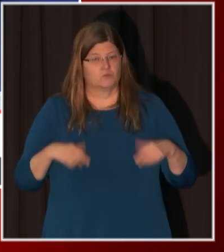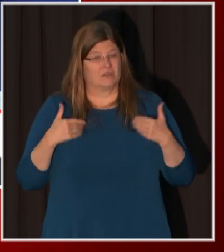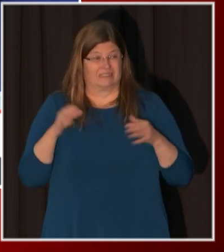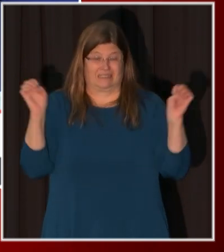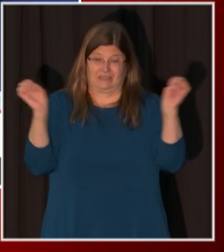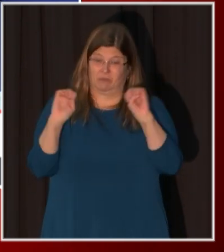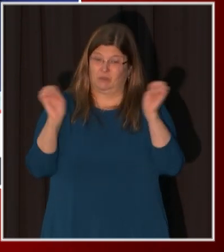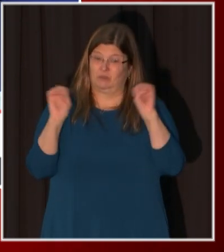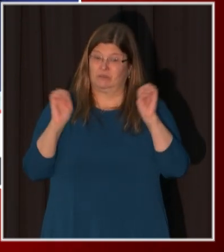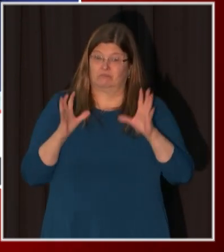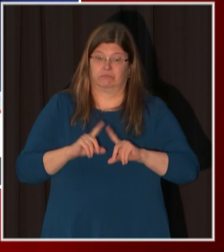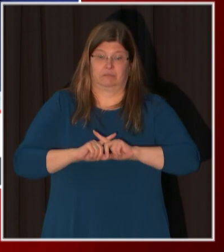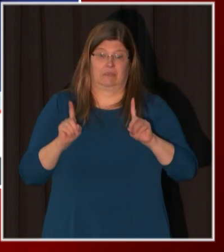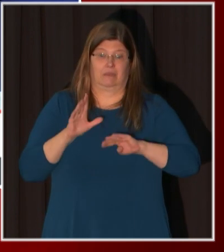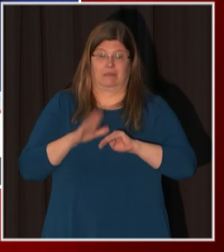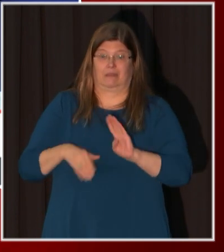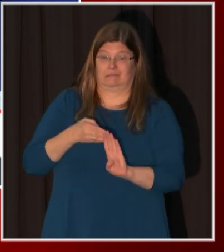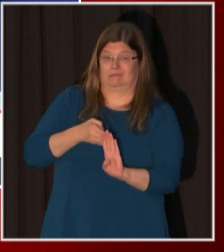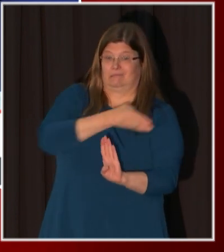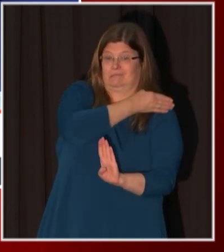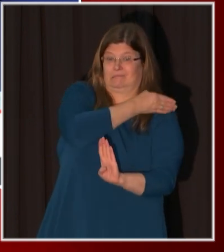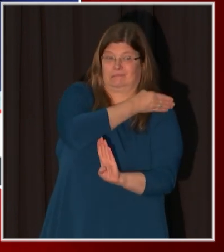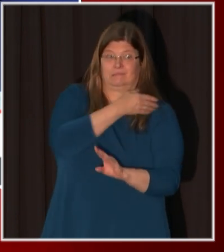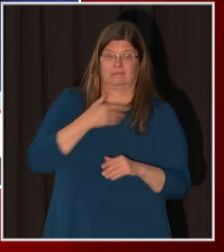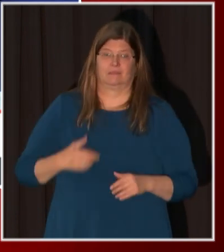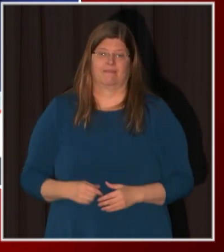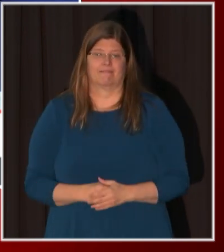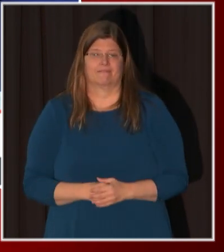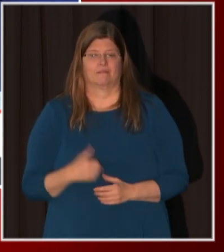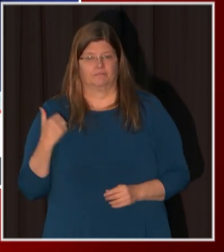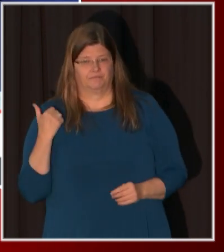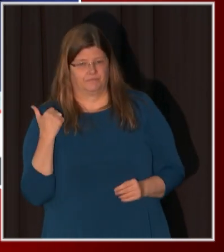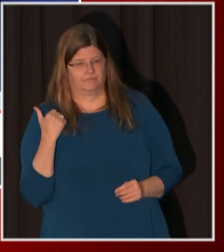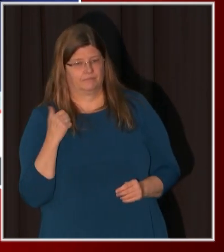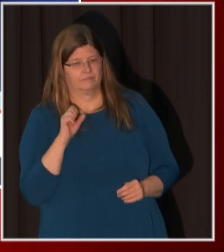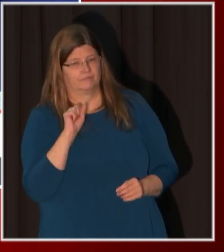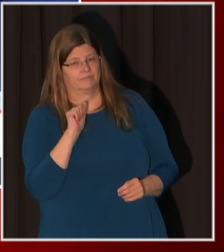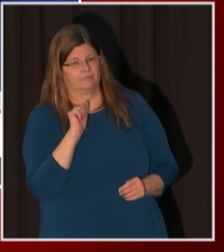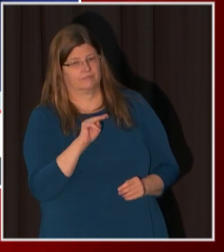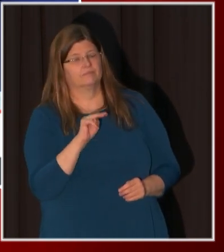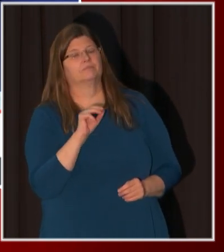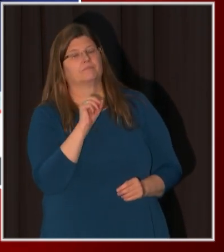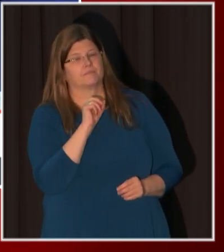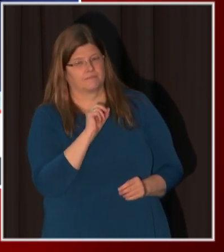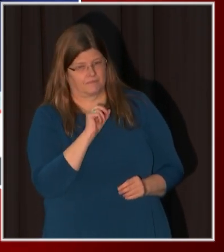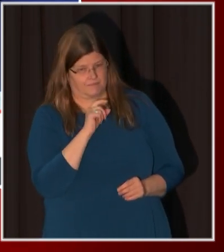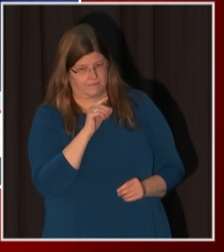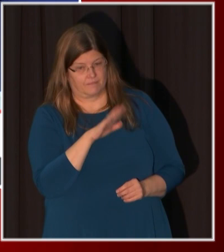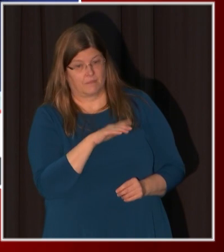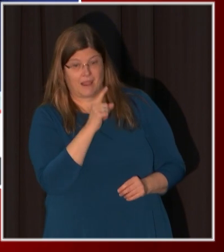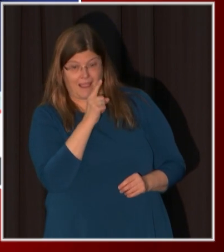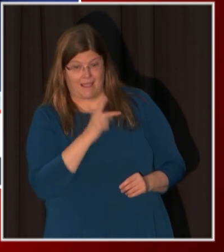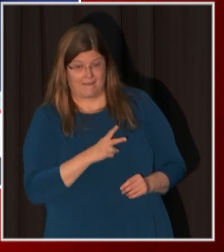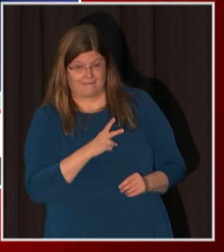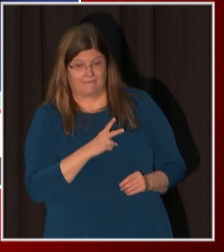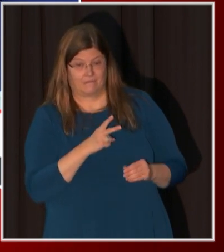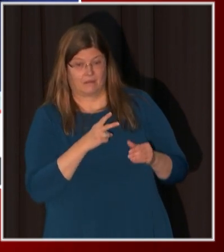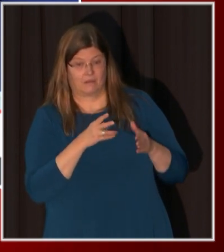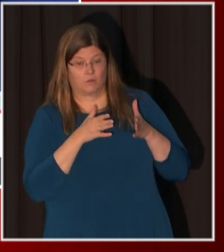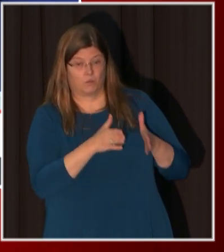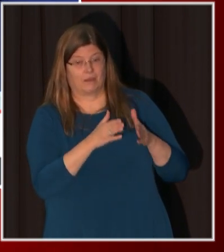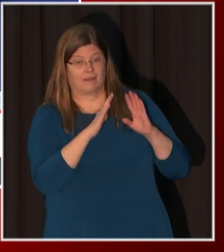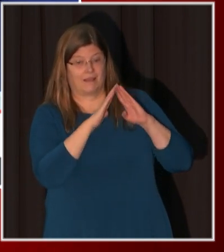through. Also, Mayor, there is a halfway house in Ward 8, and I understand that the Bureau of Prisons